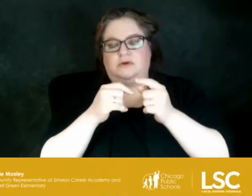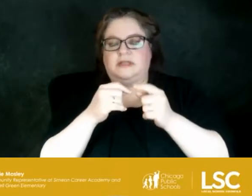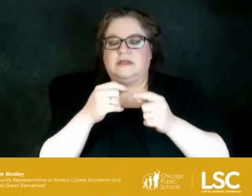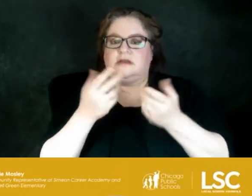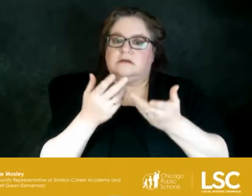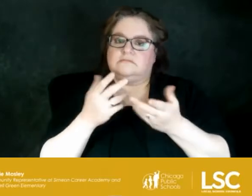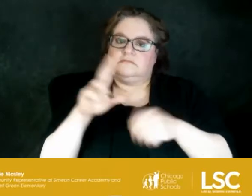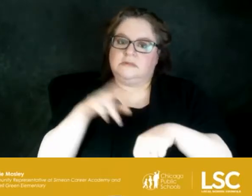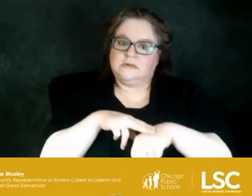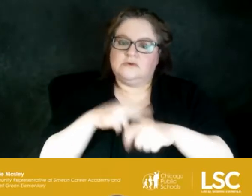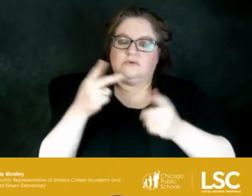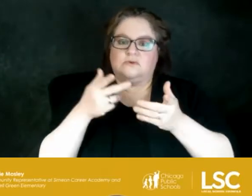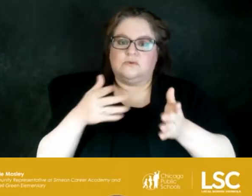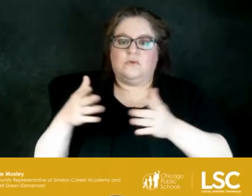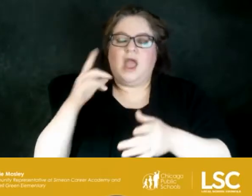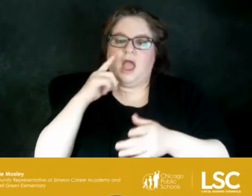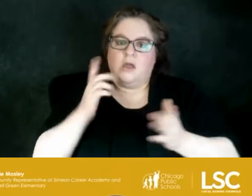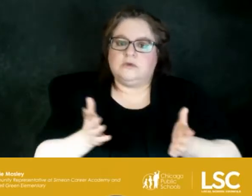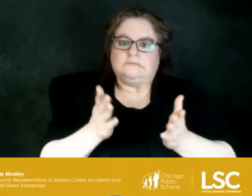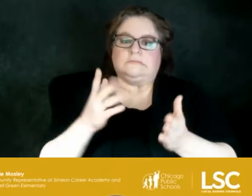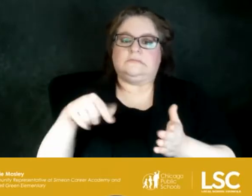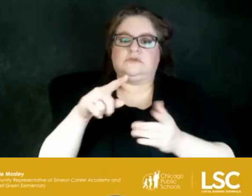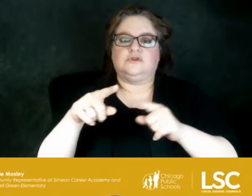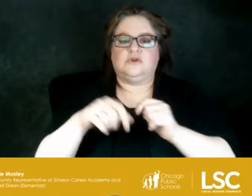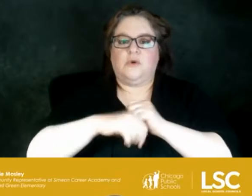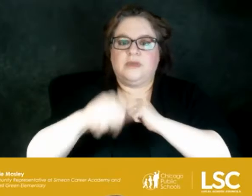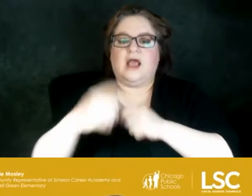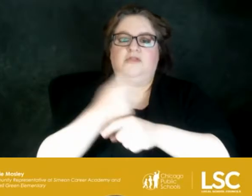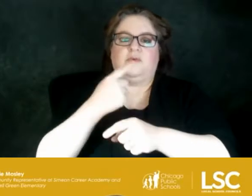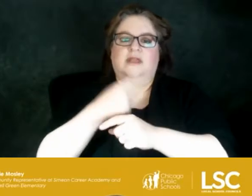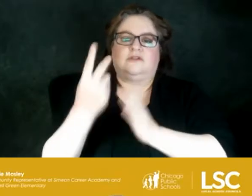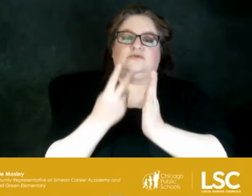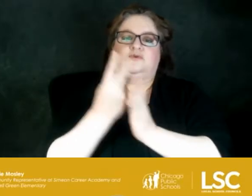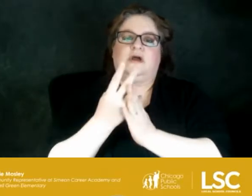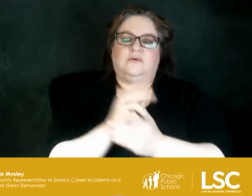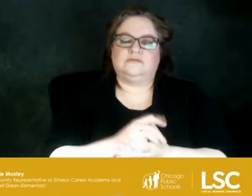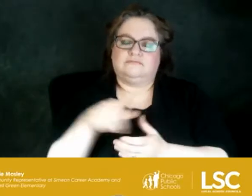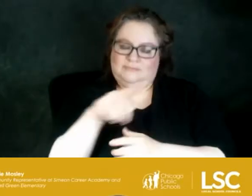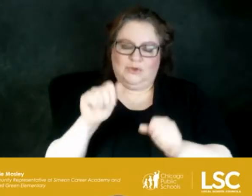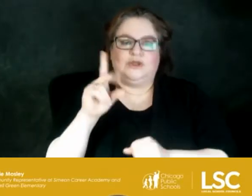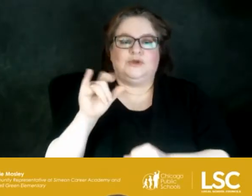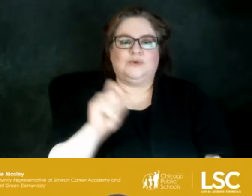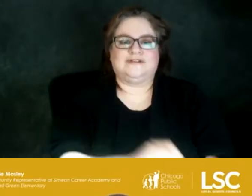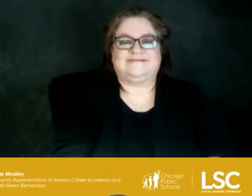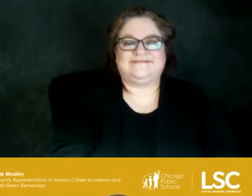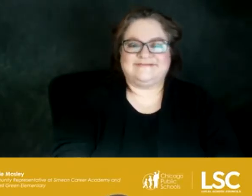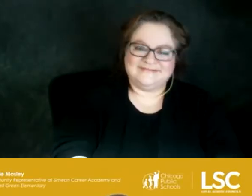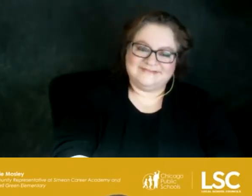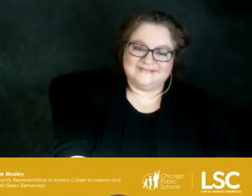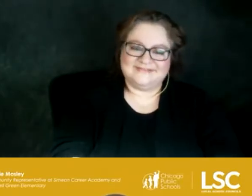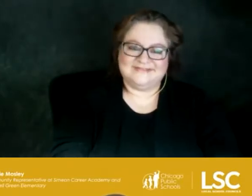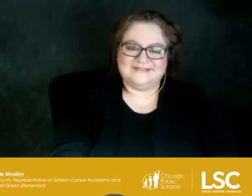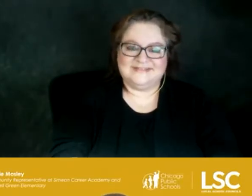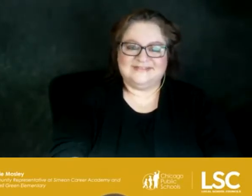So go, I would push you to go a bit beyond the regular 2 hours. You can do it. Gotcha. All right,